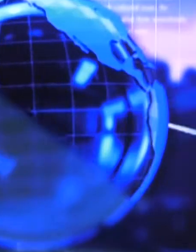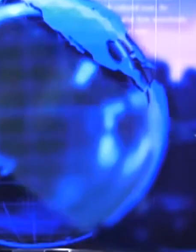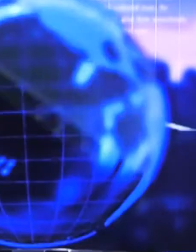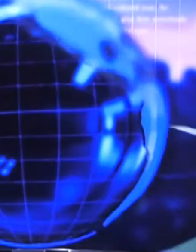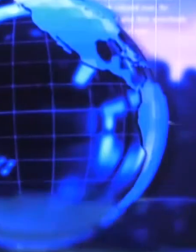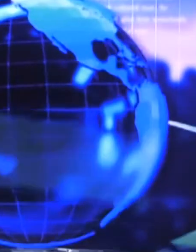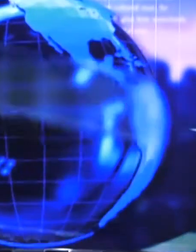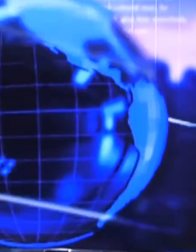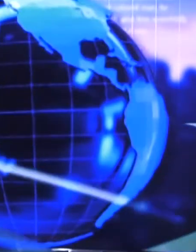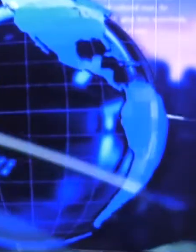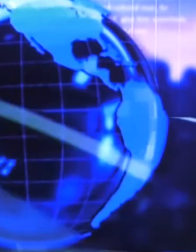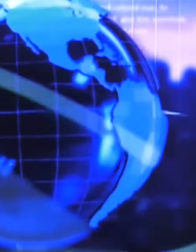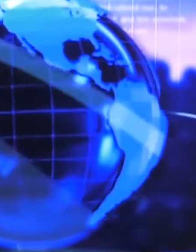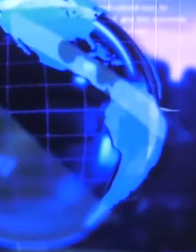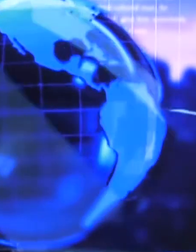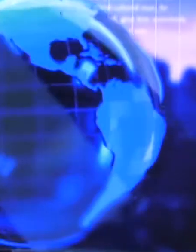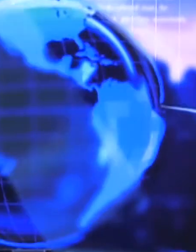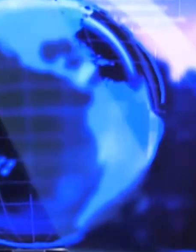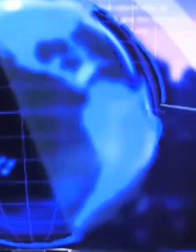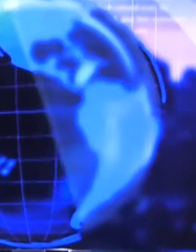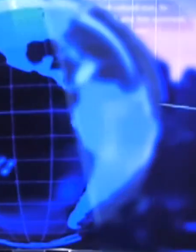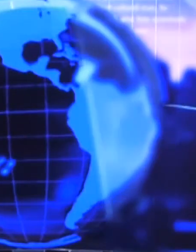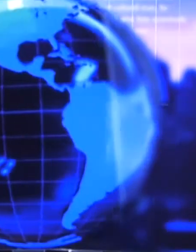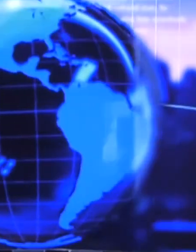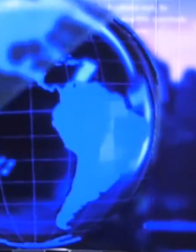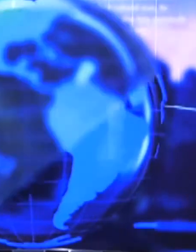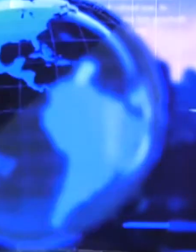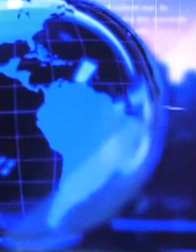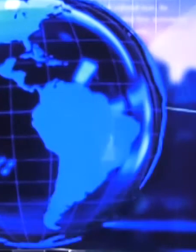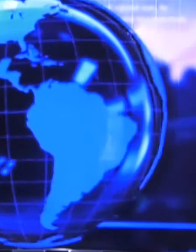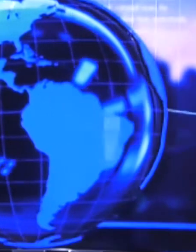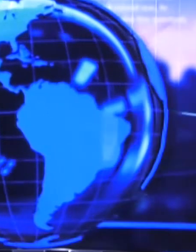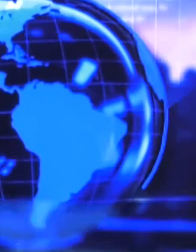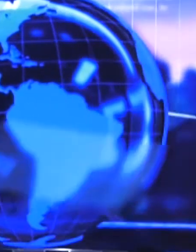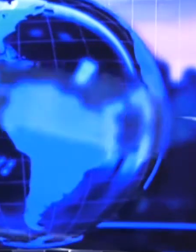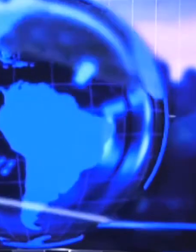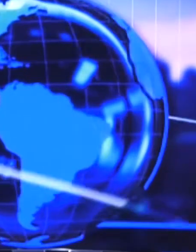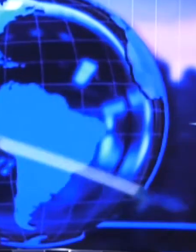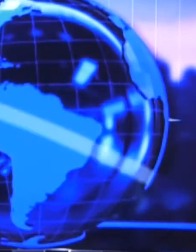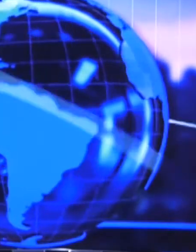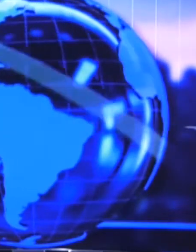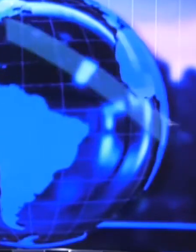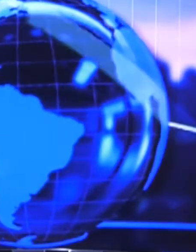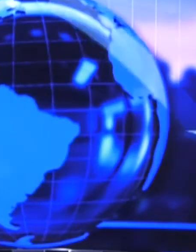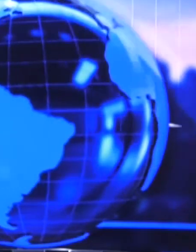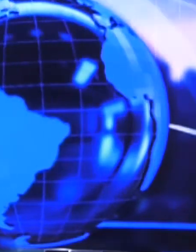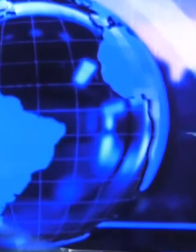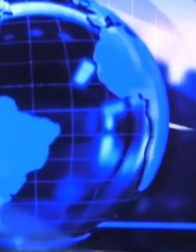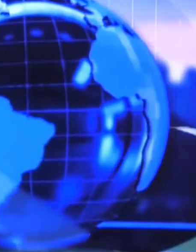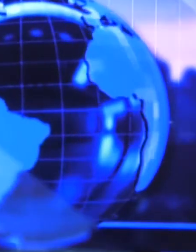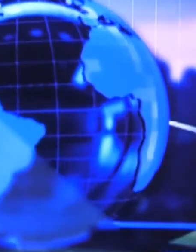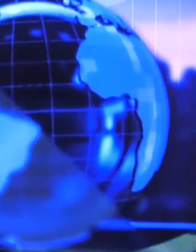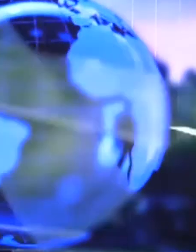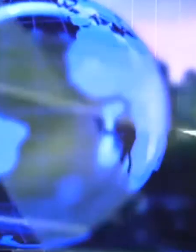Basic Education Minister Angie Motshekga said that the May and June exams have been postponed and would be part of the